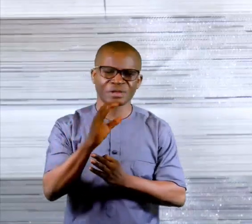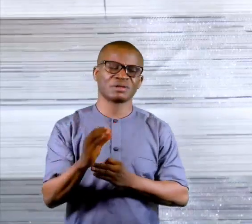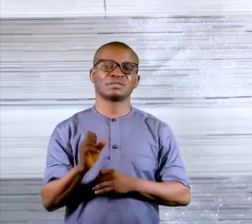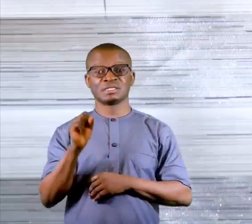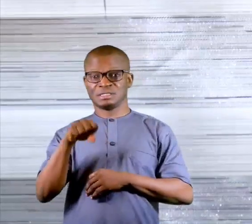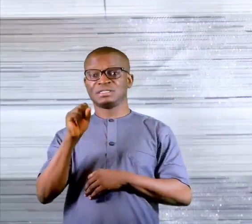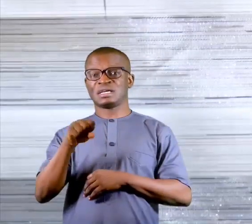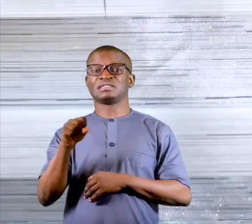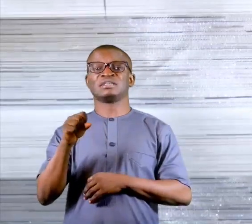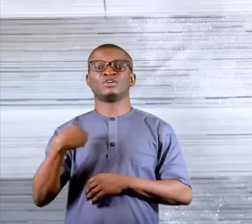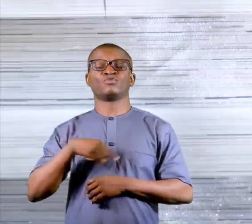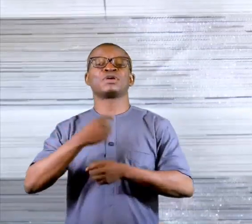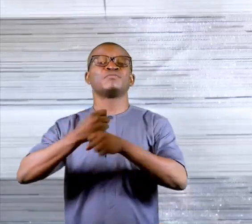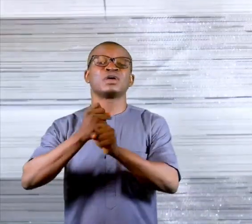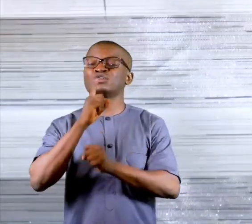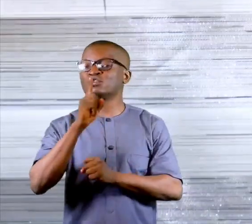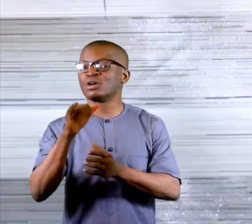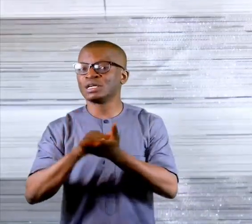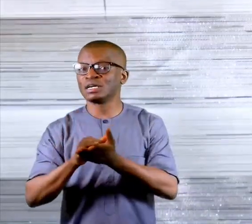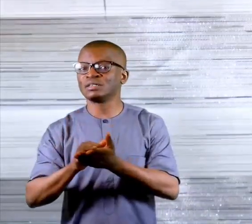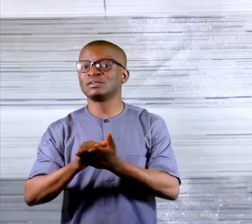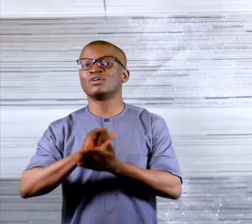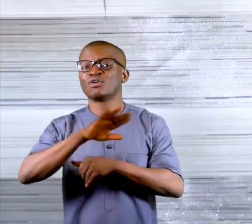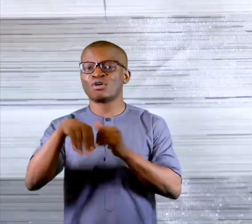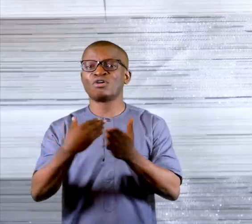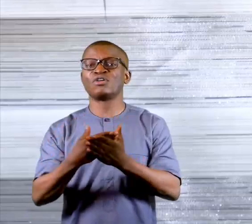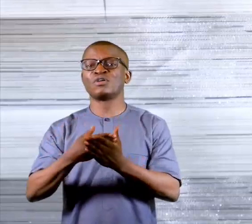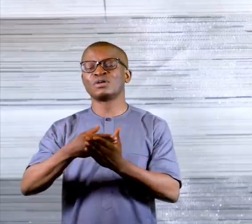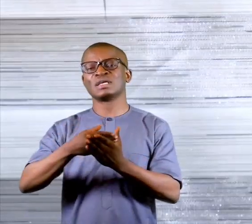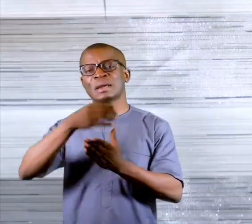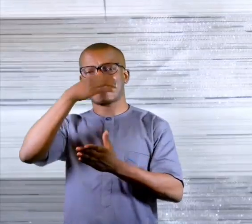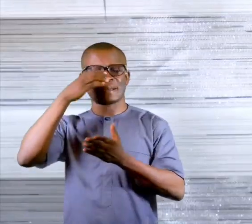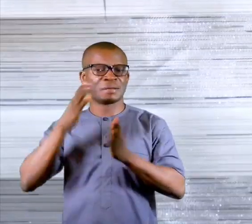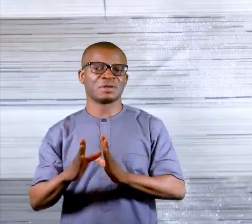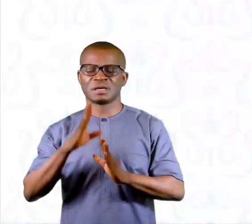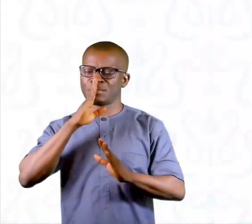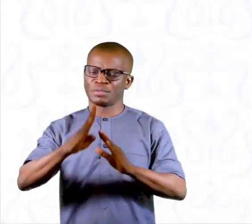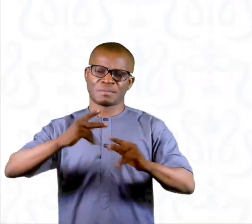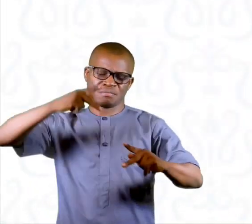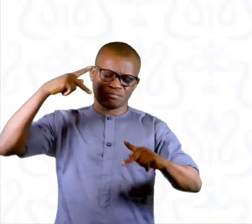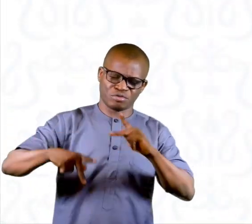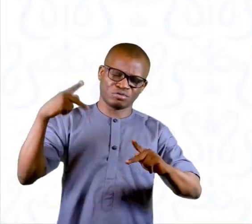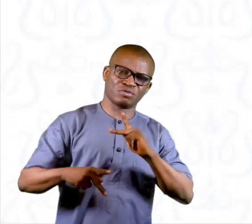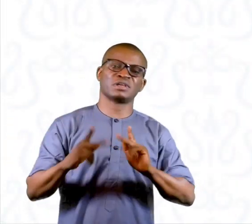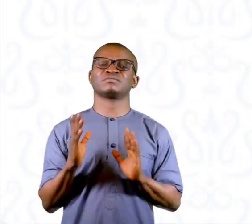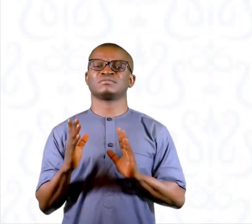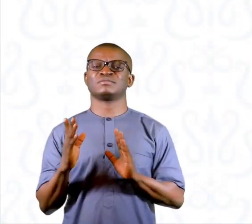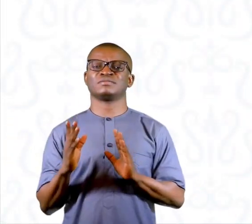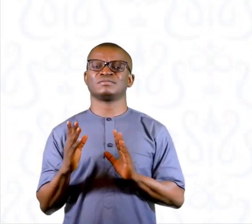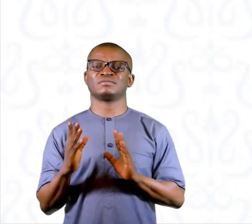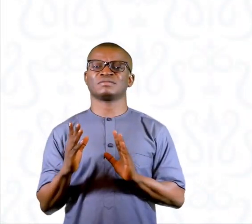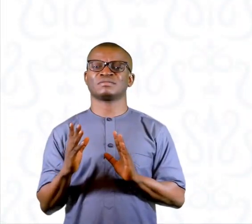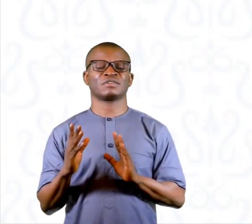NAPTIP also play the role of ensuring that those suspects are being prosecuted, that the law takes